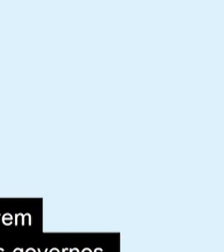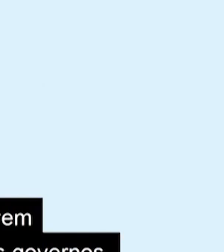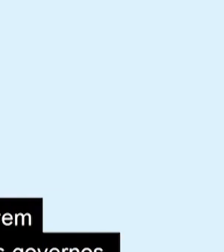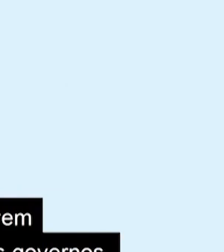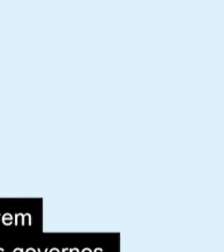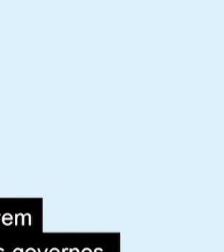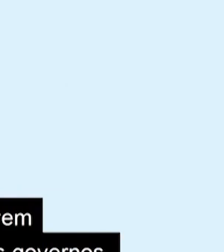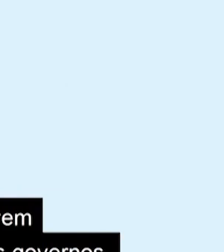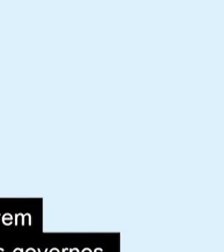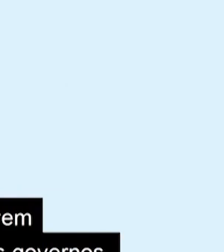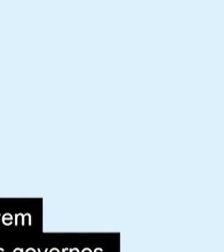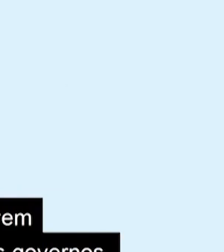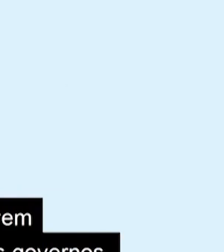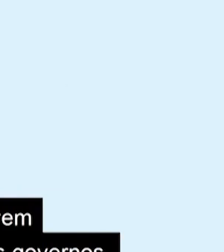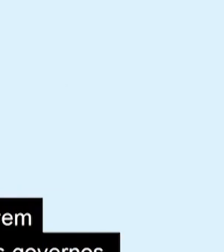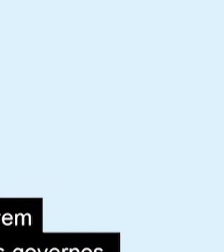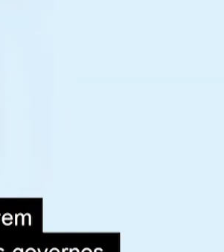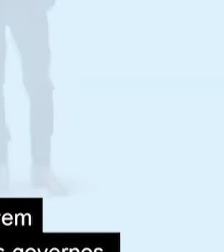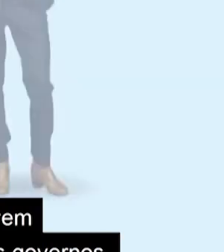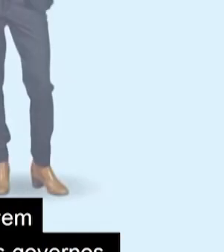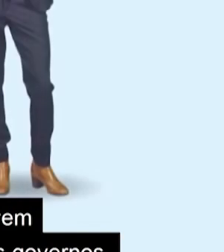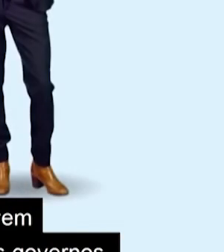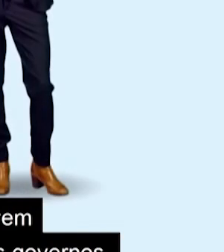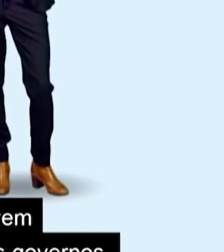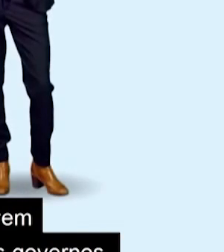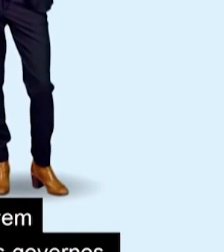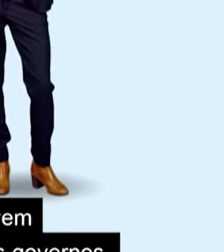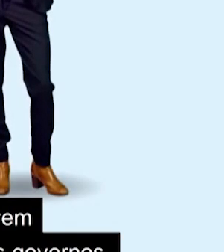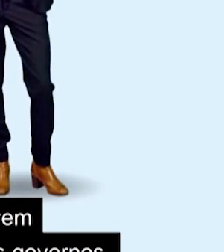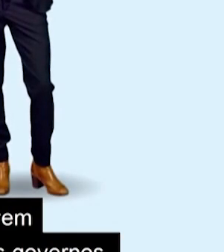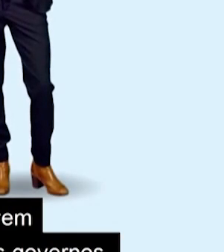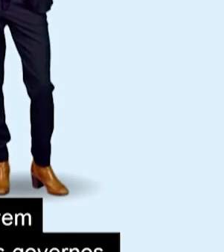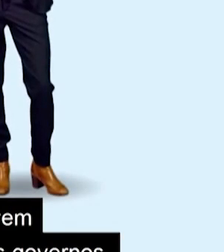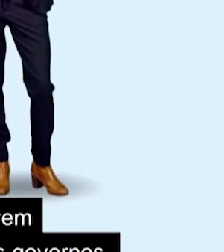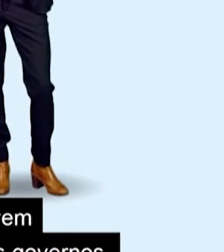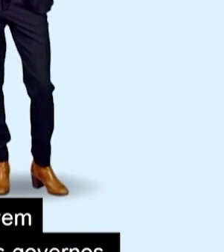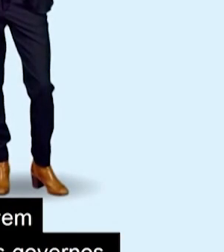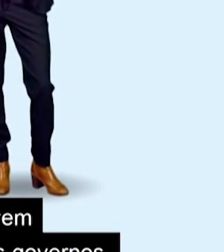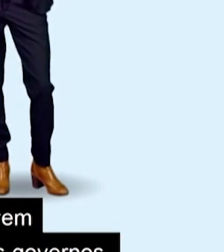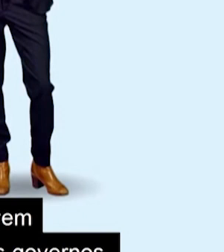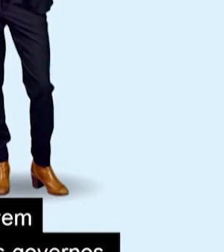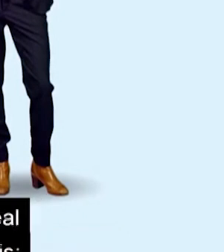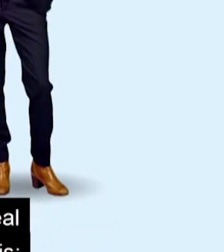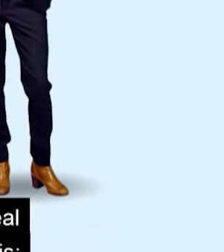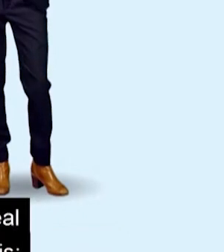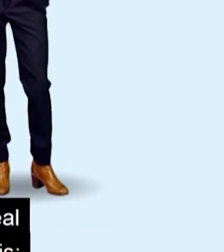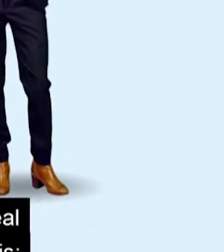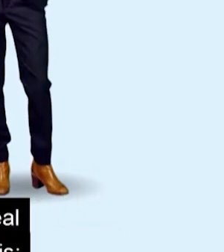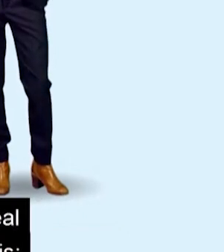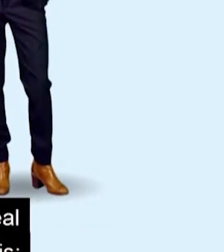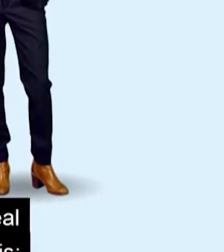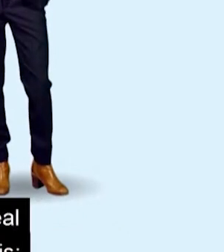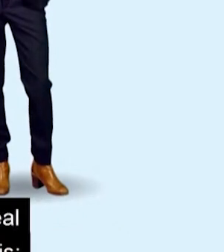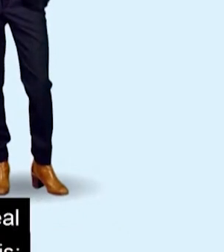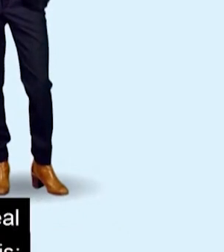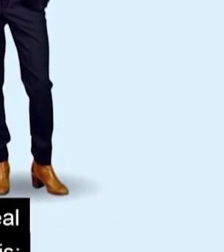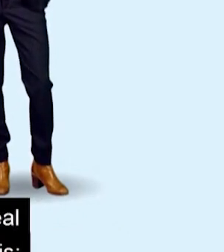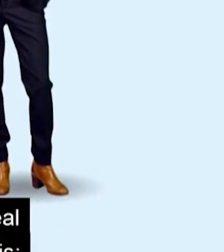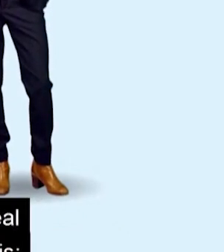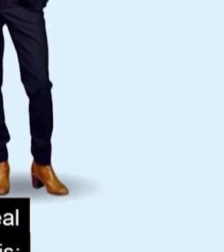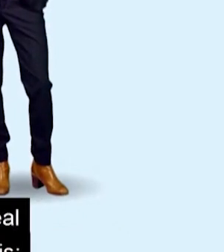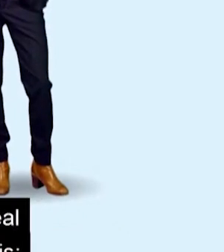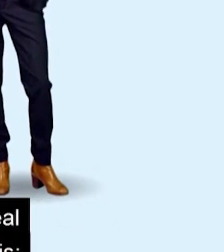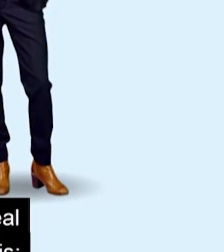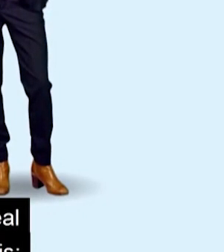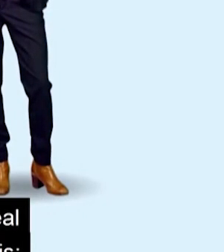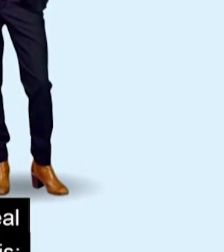First, the fight against youth unemployment should not be an option, but an obligation for each government. The Youth Guarantee can really make